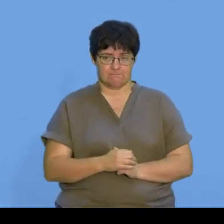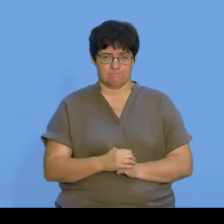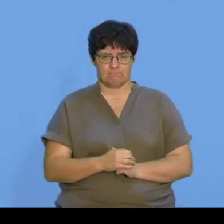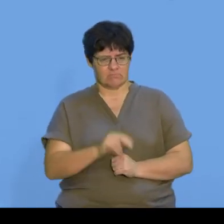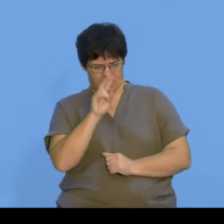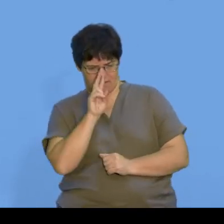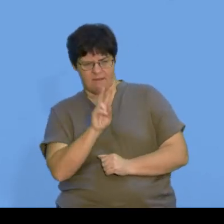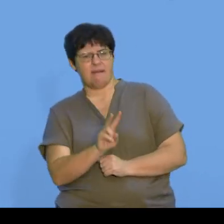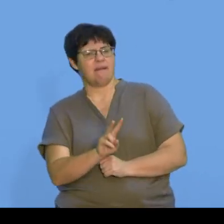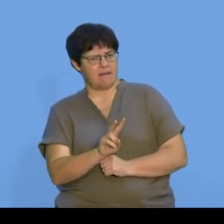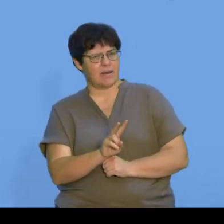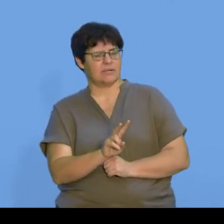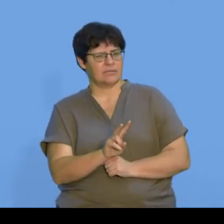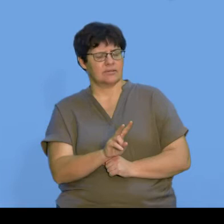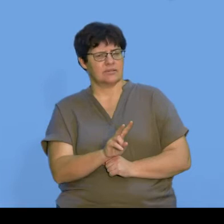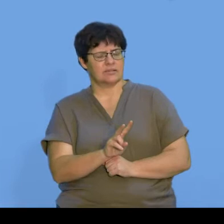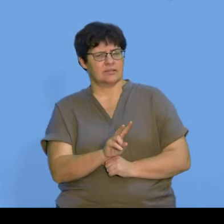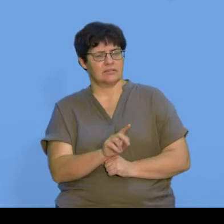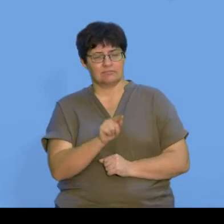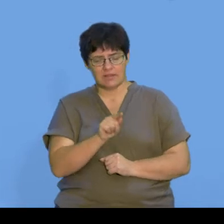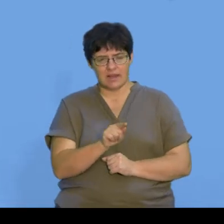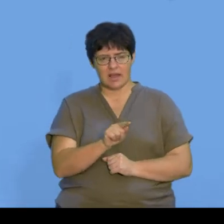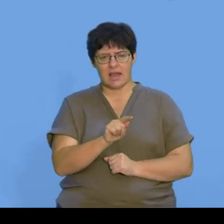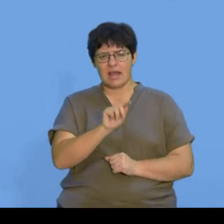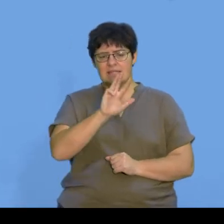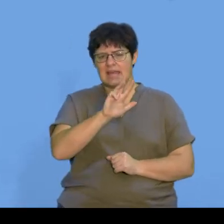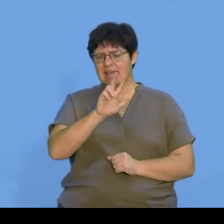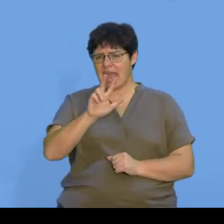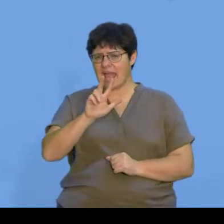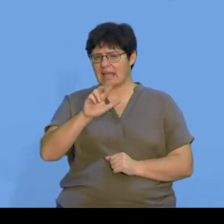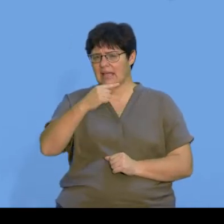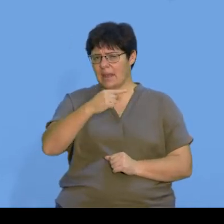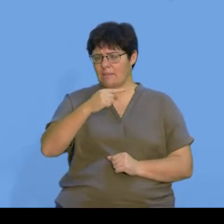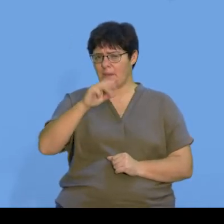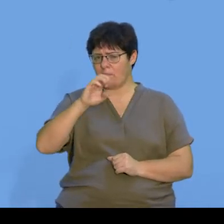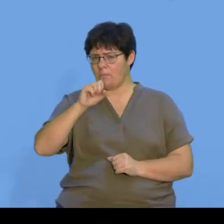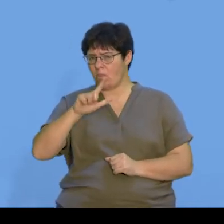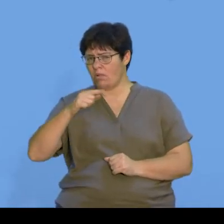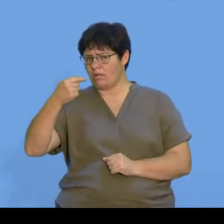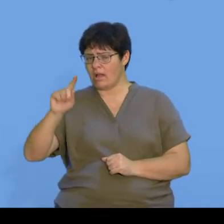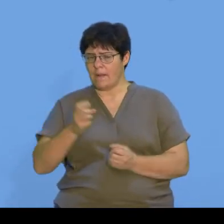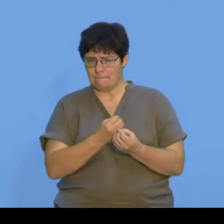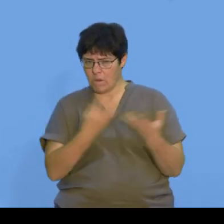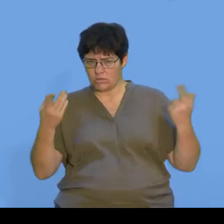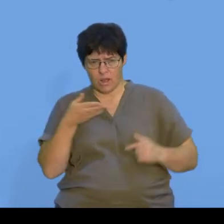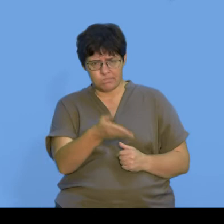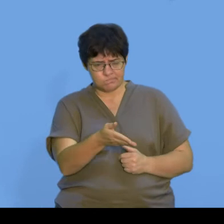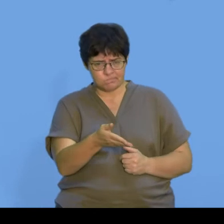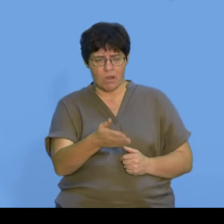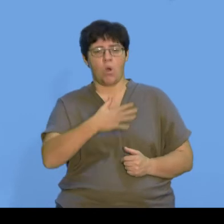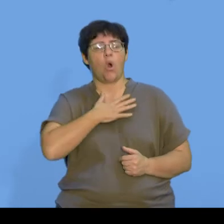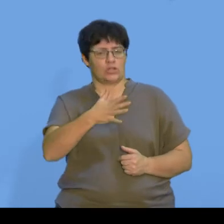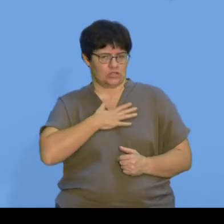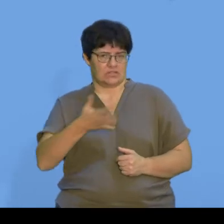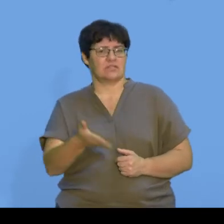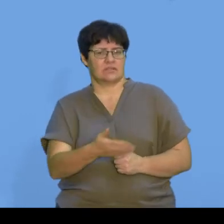65,31%. You can immediately tell that in that 98 grams per mole, a greater proportion is of oxygen. You can